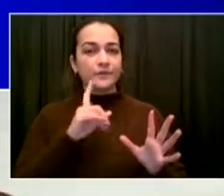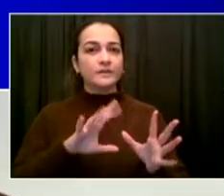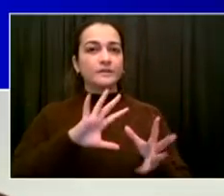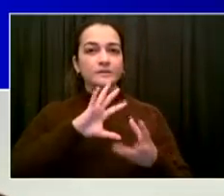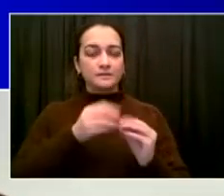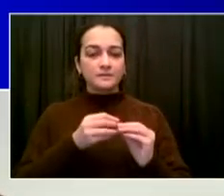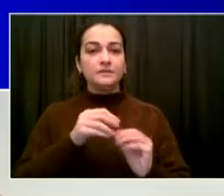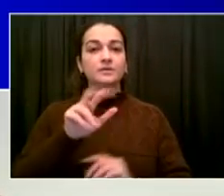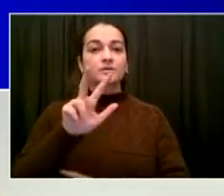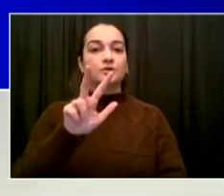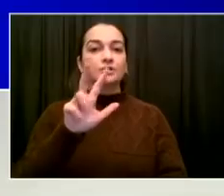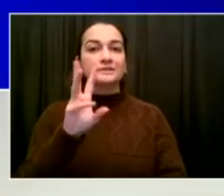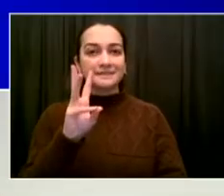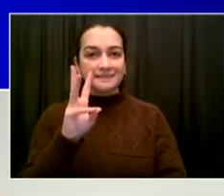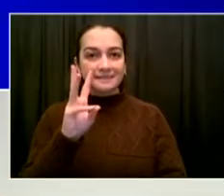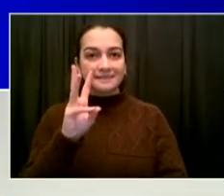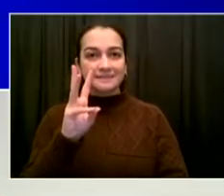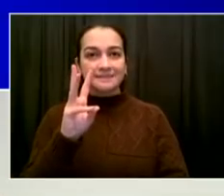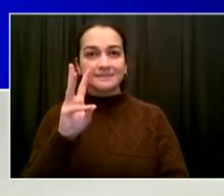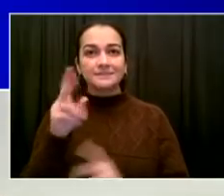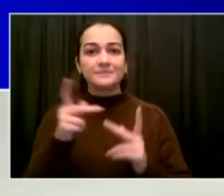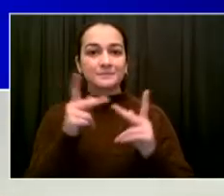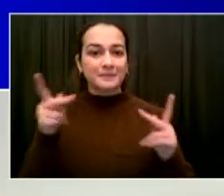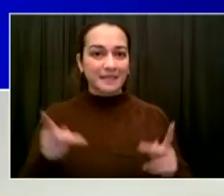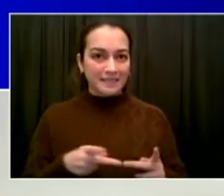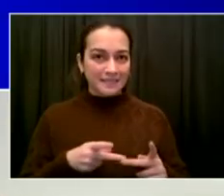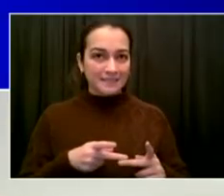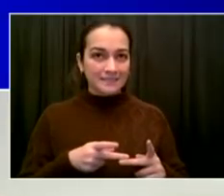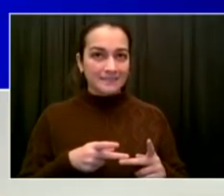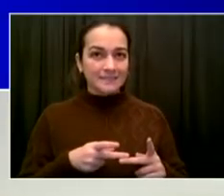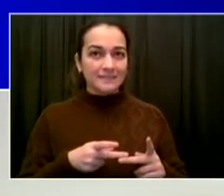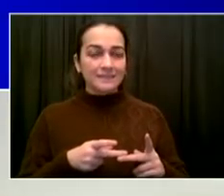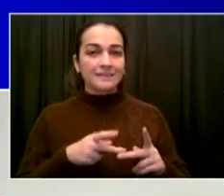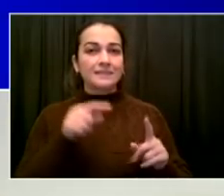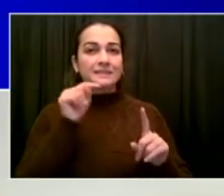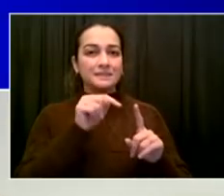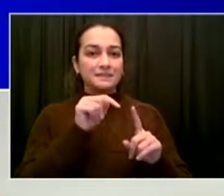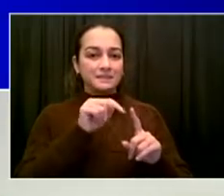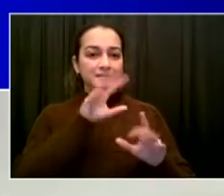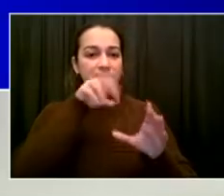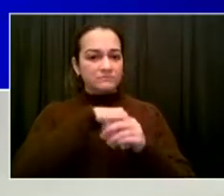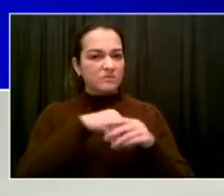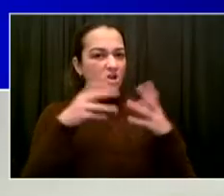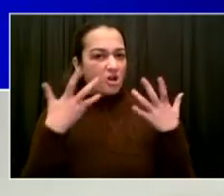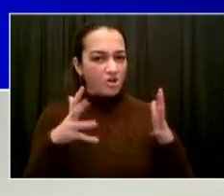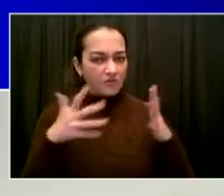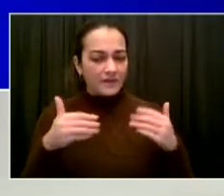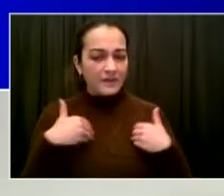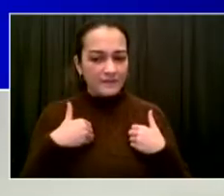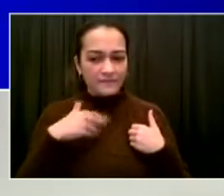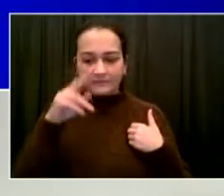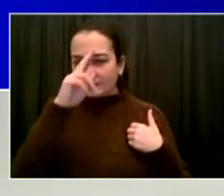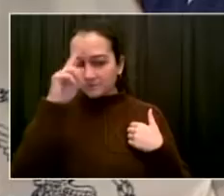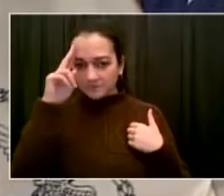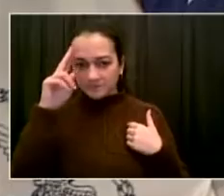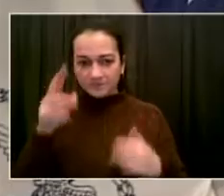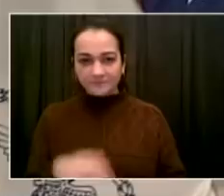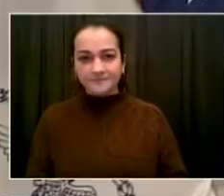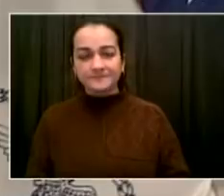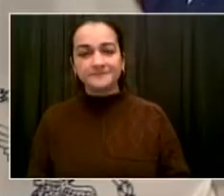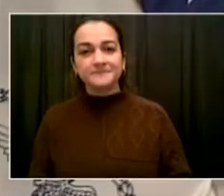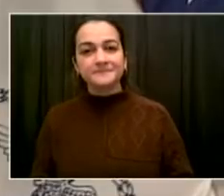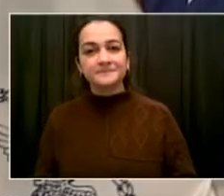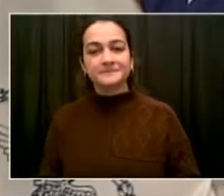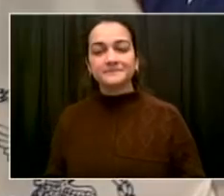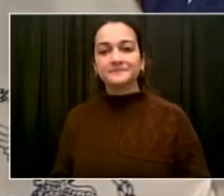to make an overcommitment to you right now, but we're going to add as much as we can this week, but it'll be 8 new ones by Tuesday. Thank you. Go ahead, Elizabeth.